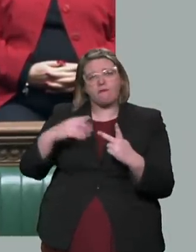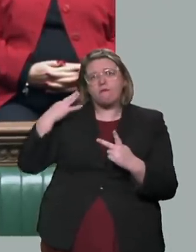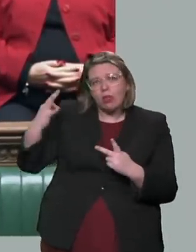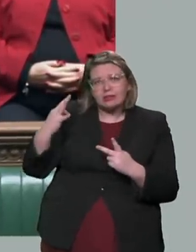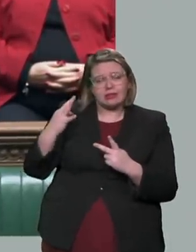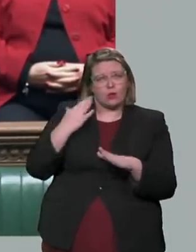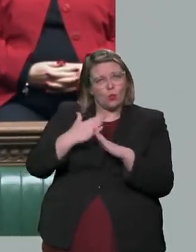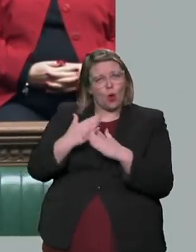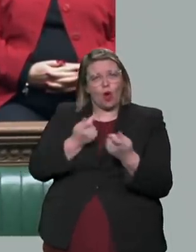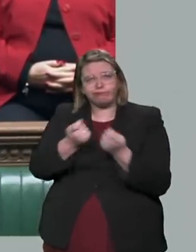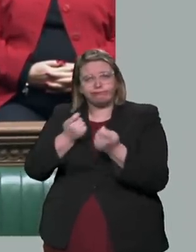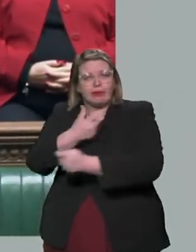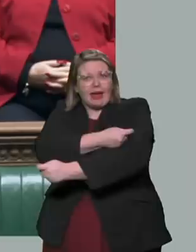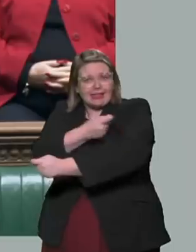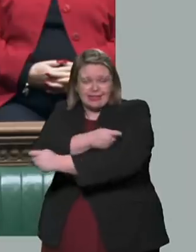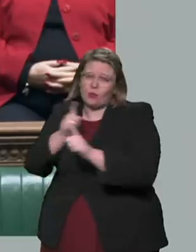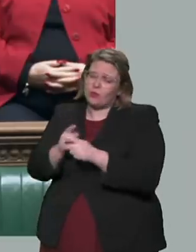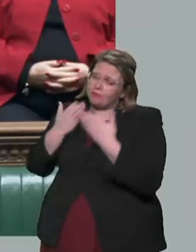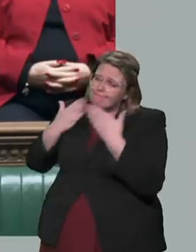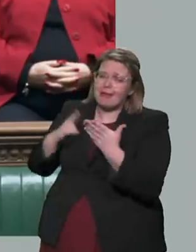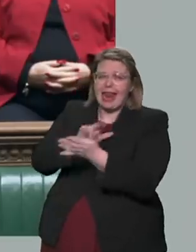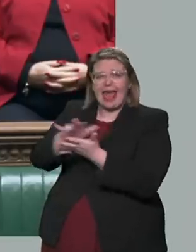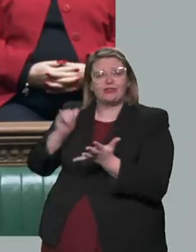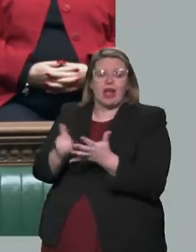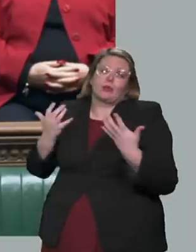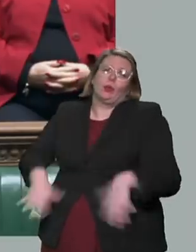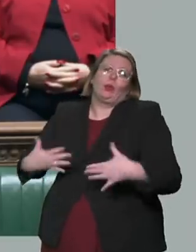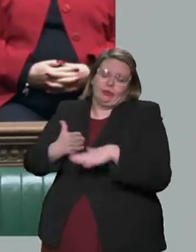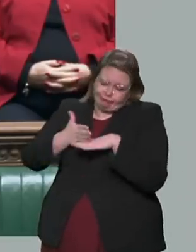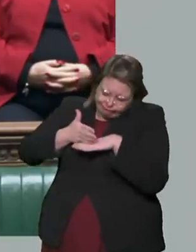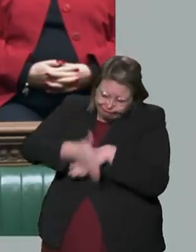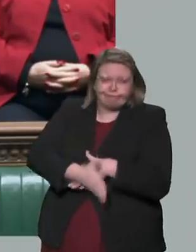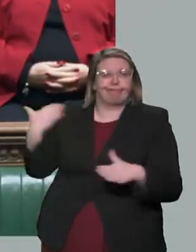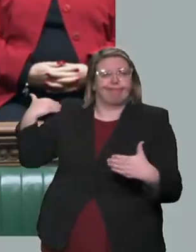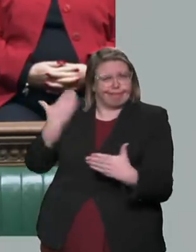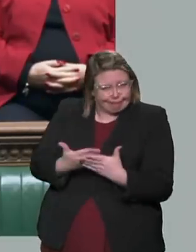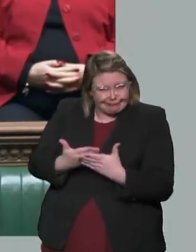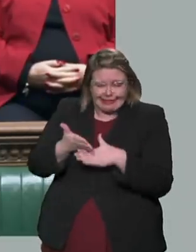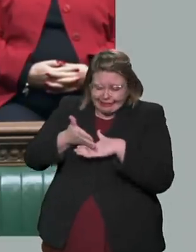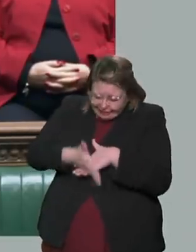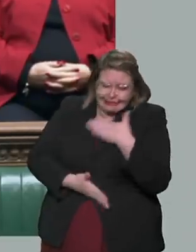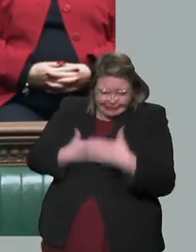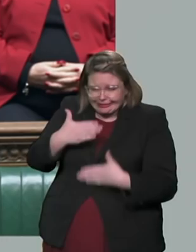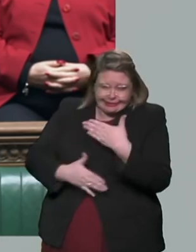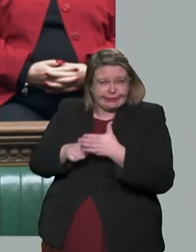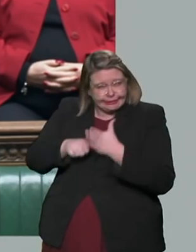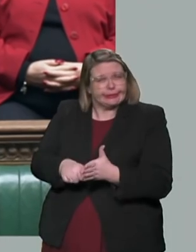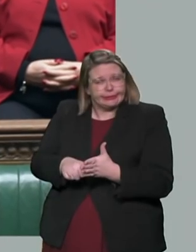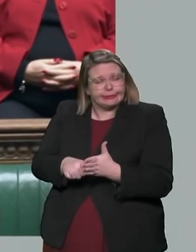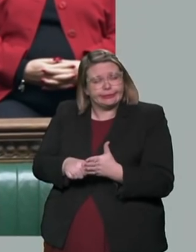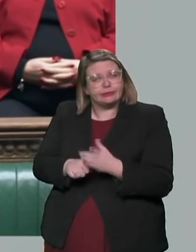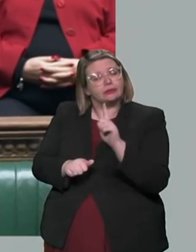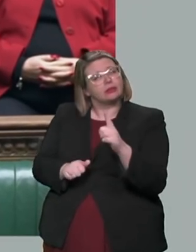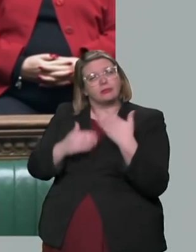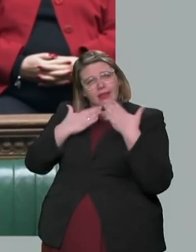vaccination sites and our amazing NHS staff working incredibly hard with incredibly stretched circumstances. But I know we're